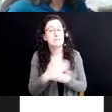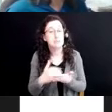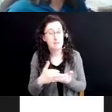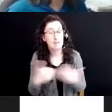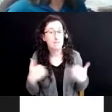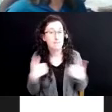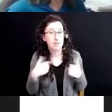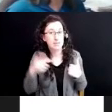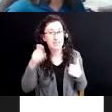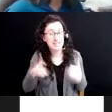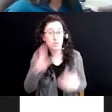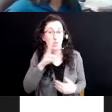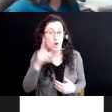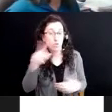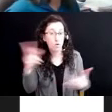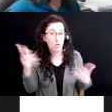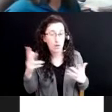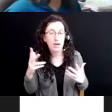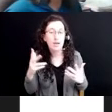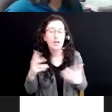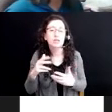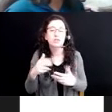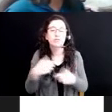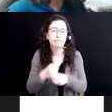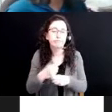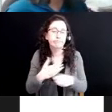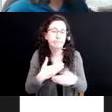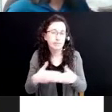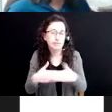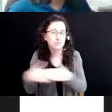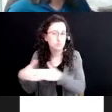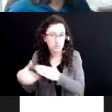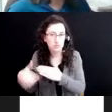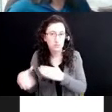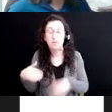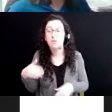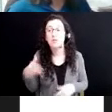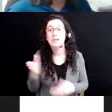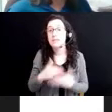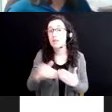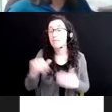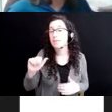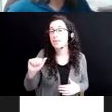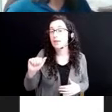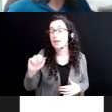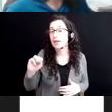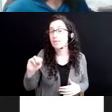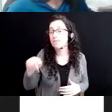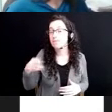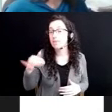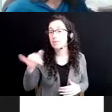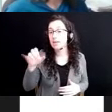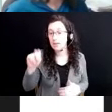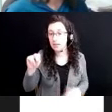for reproduction. We have species of amphibians that need clean water at the right time